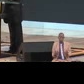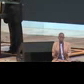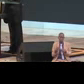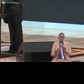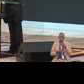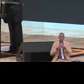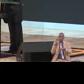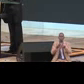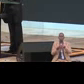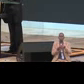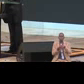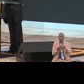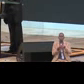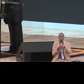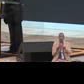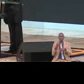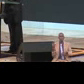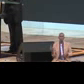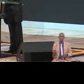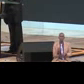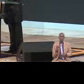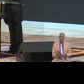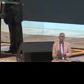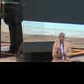Henceforth, from now on,